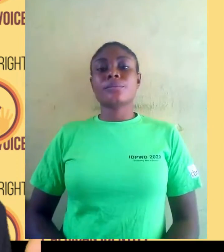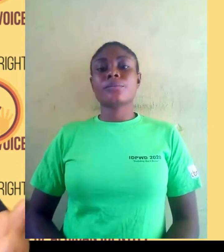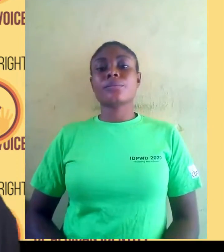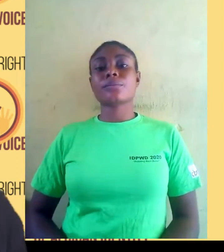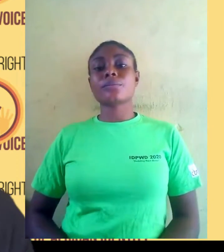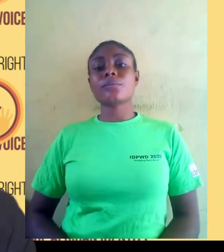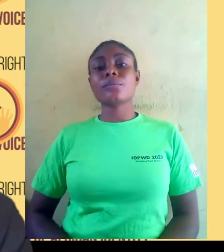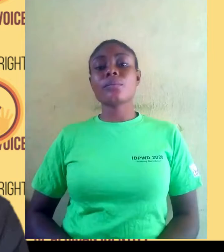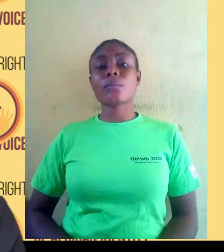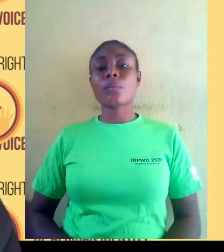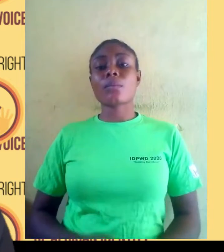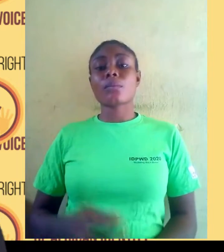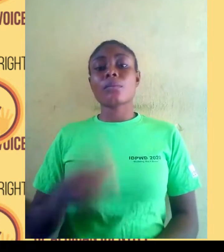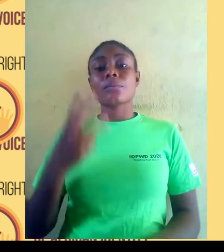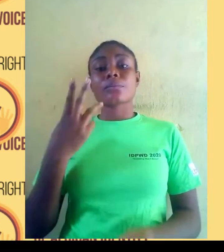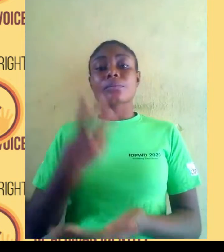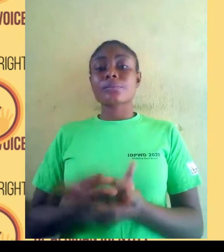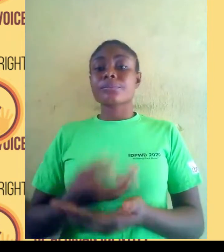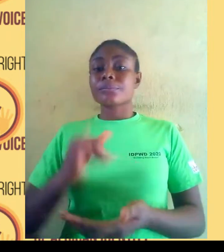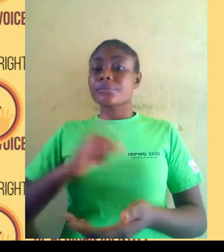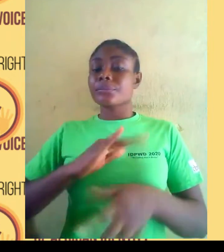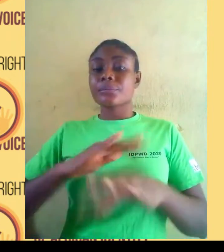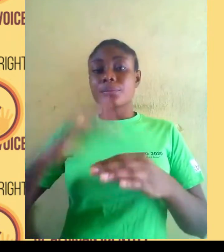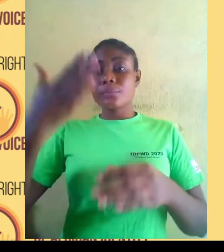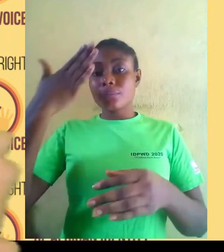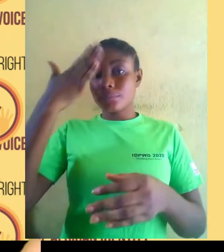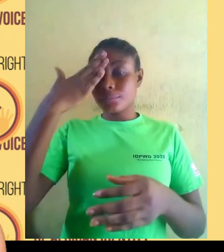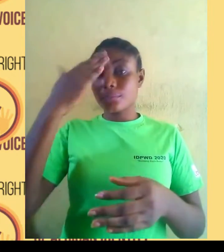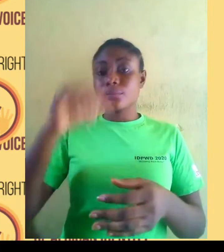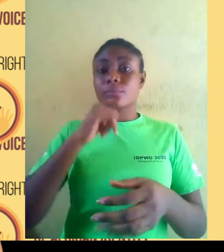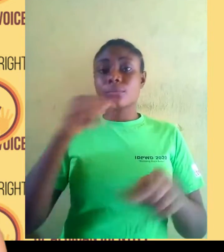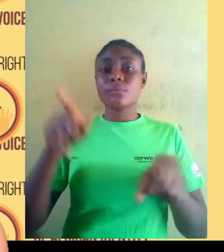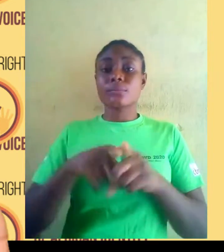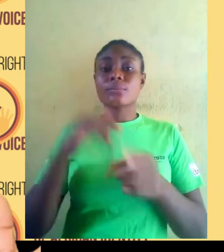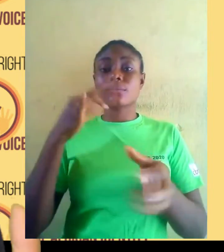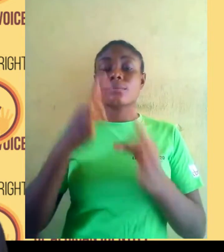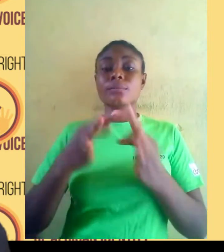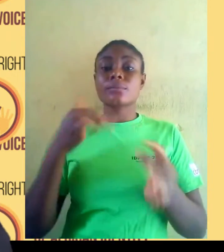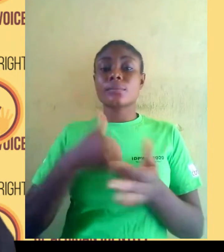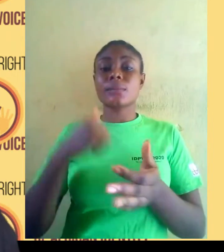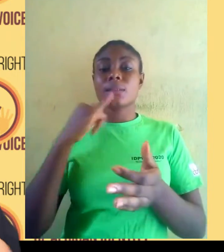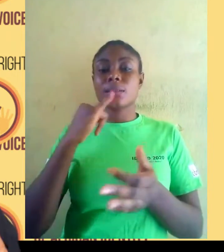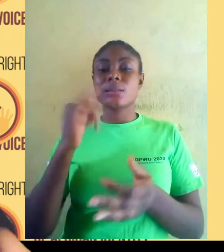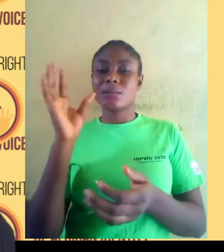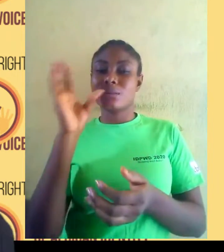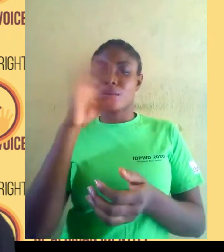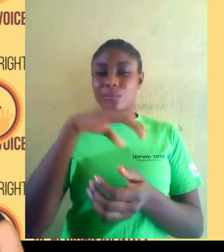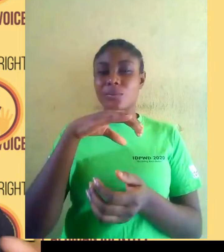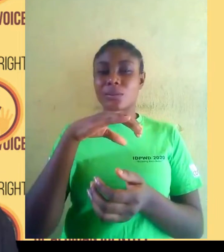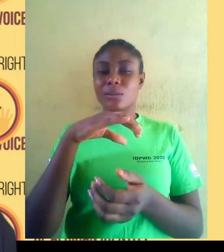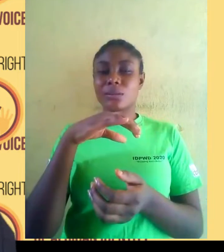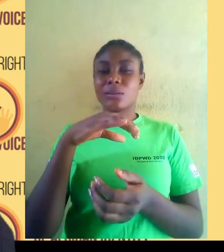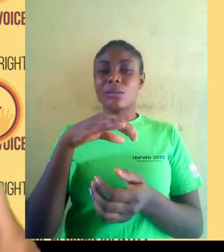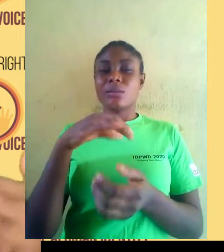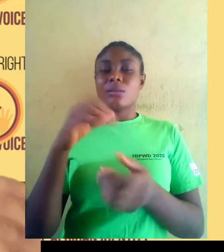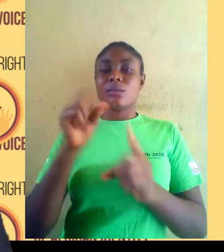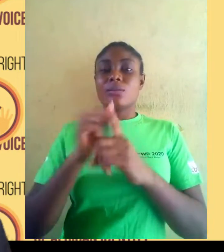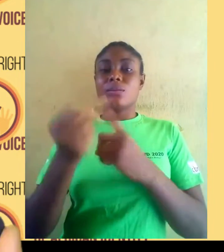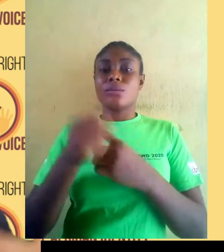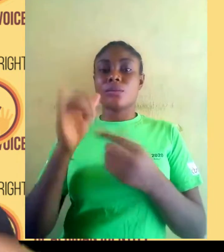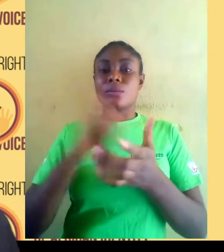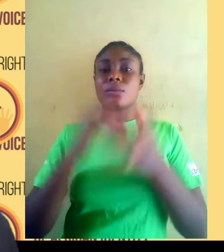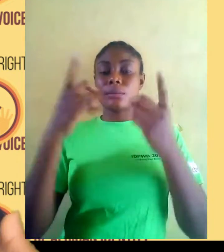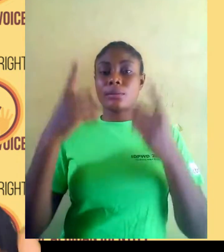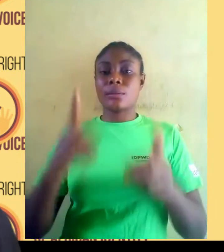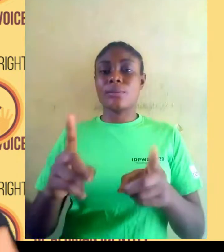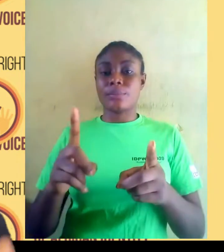Well, I don't know. It's not as if it is strangely a situation that happens